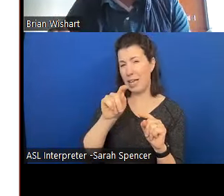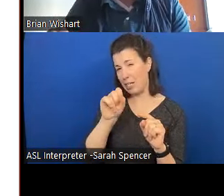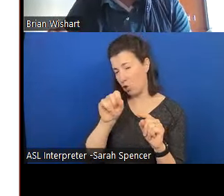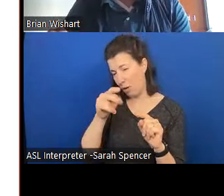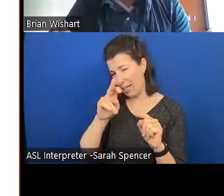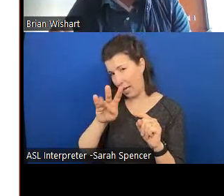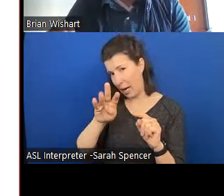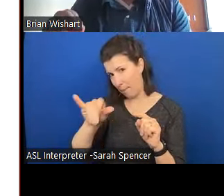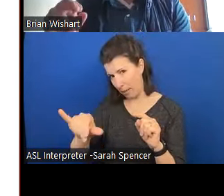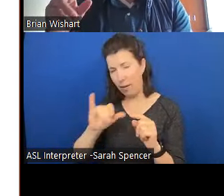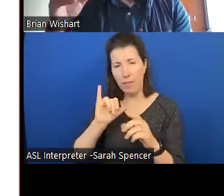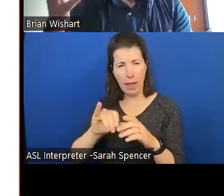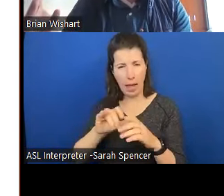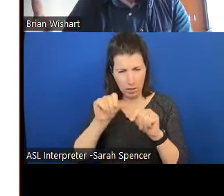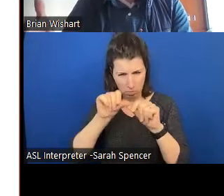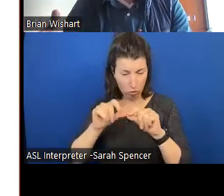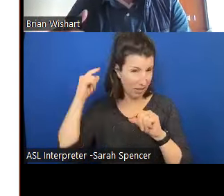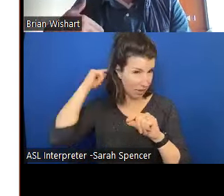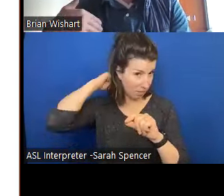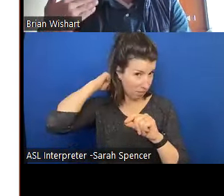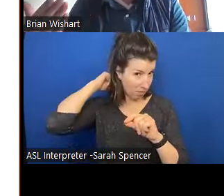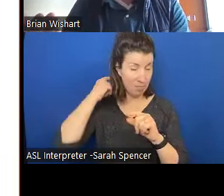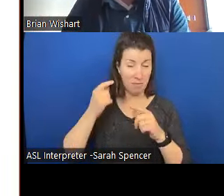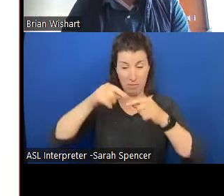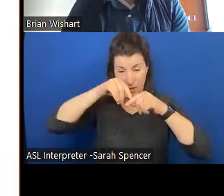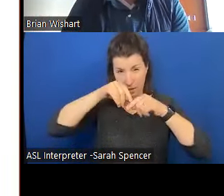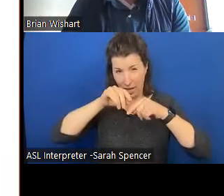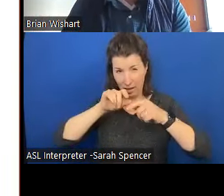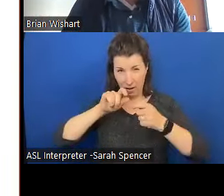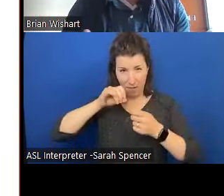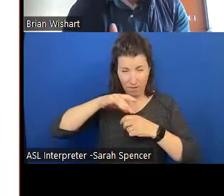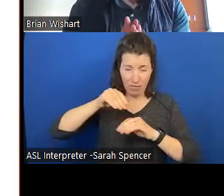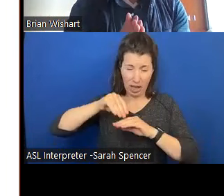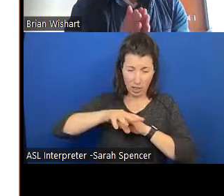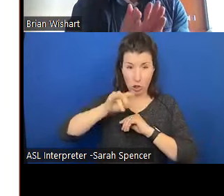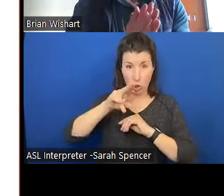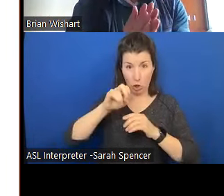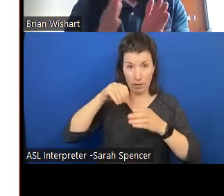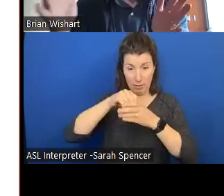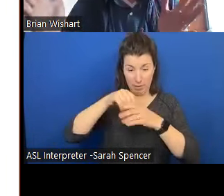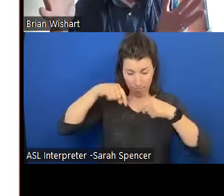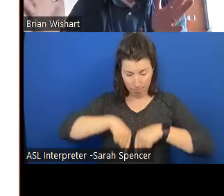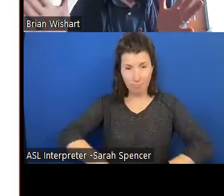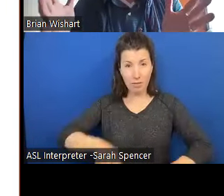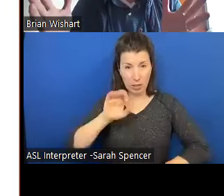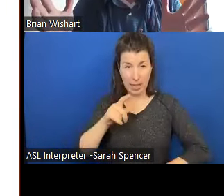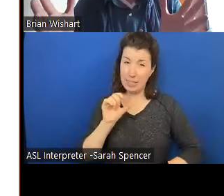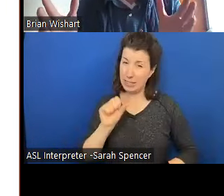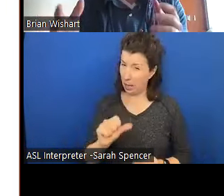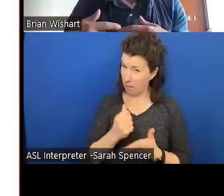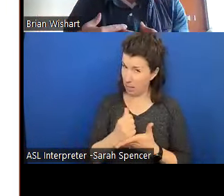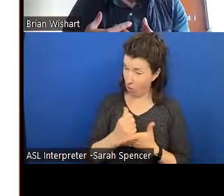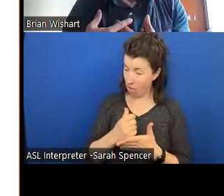to the legs. These can be really helpful, typically seen within the ages of 3 to 7 years